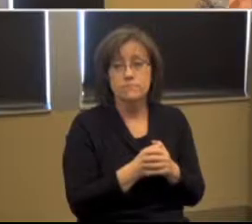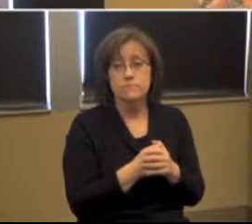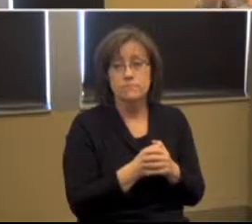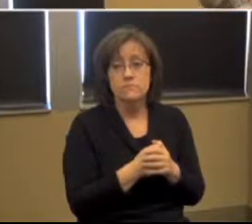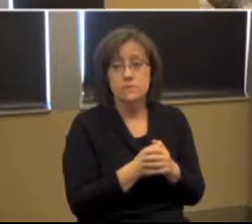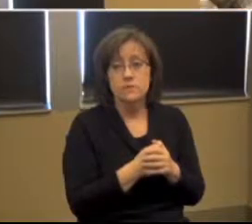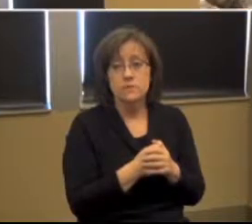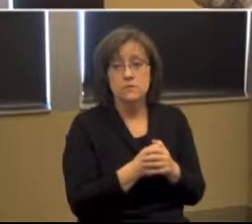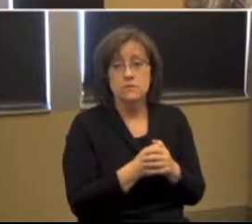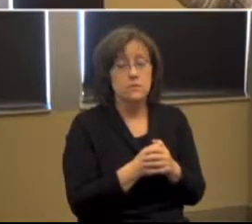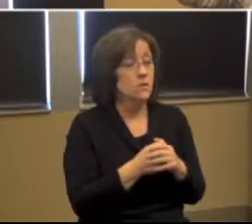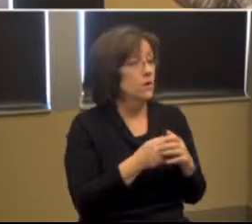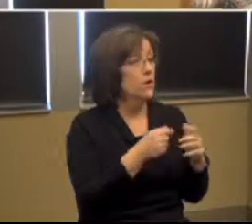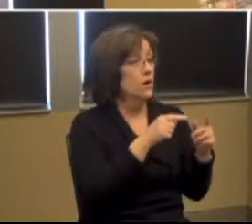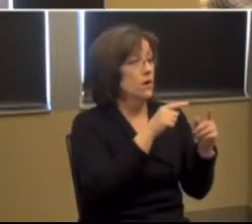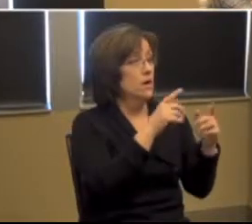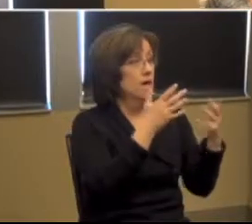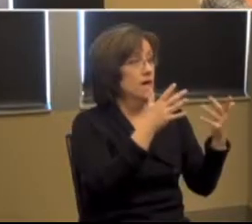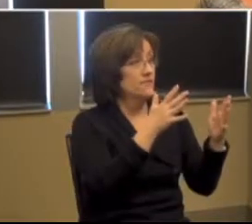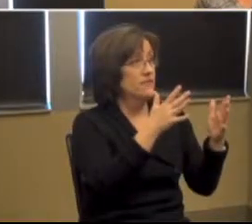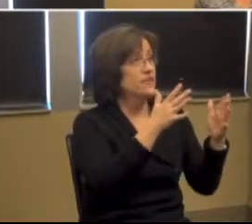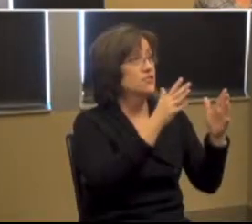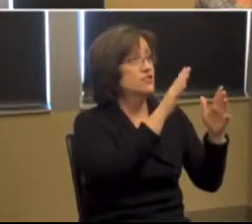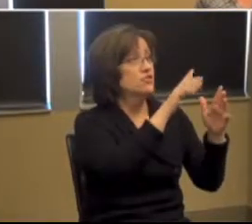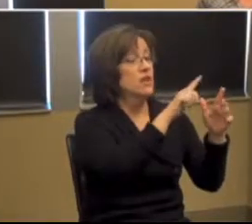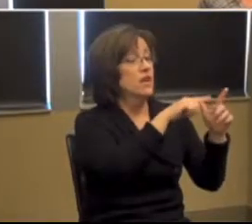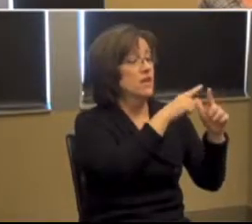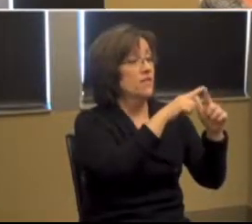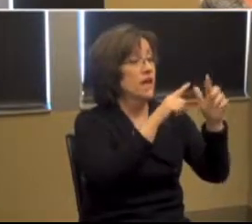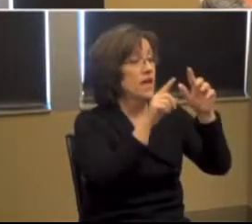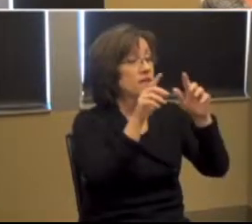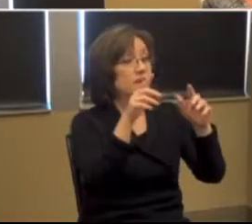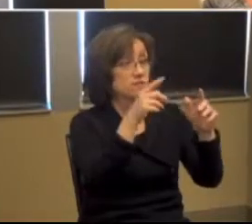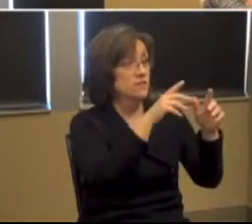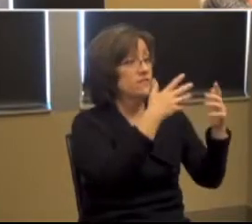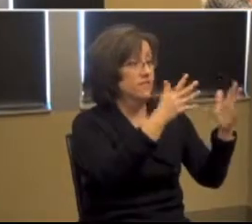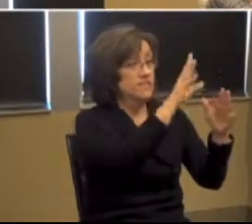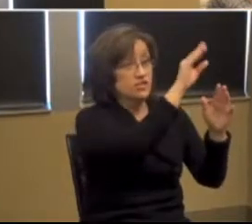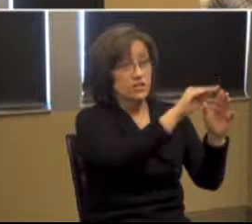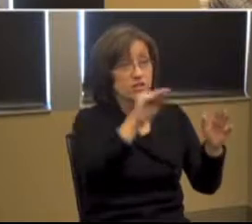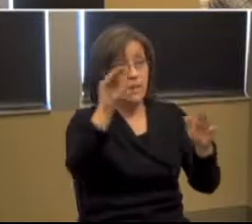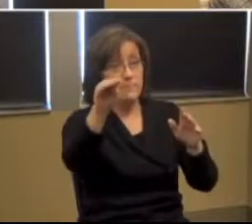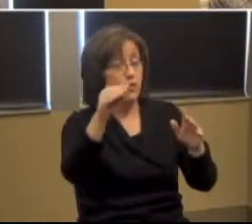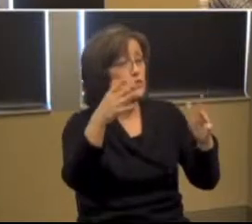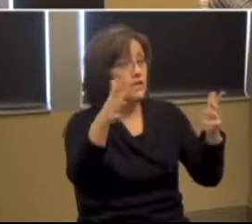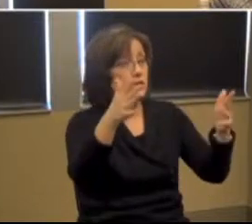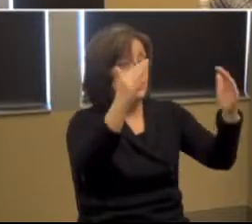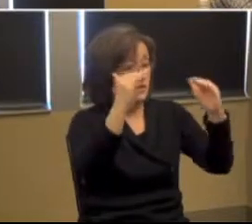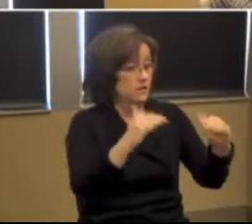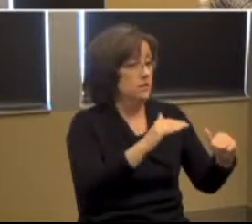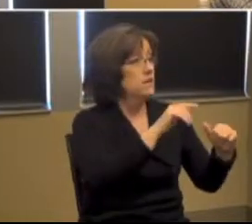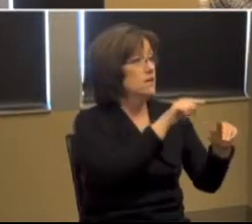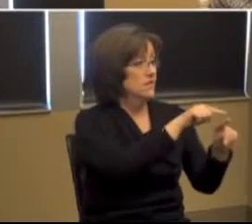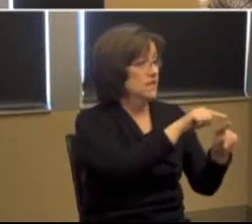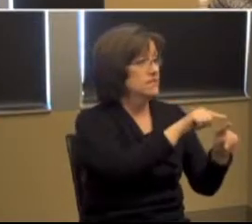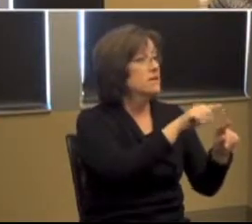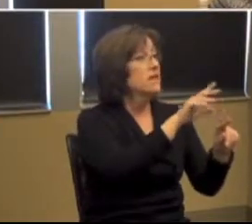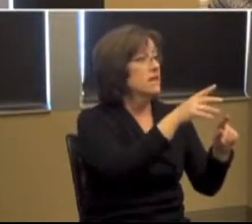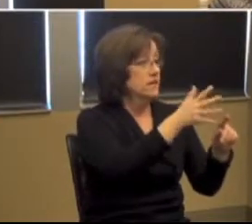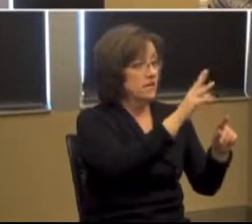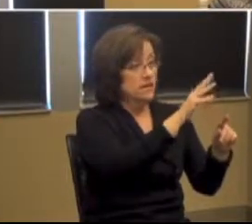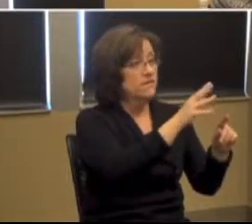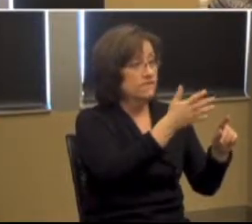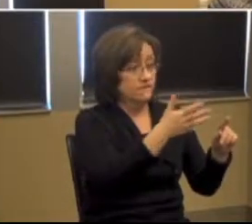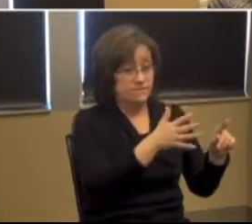Or is it, I do it and then I move it over? So it's a Velcro. One of those, the first and then finished and then first and